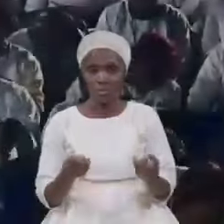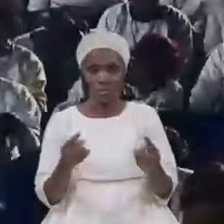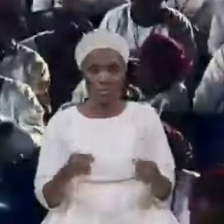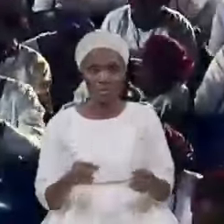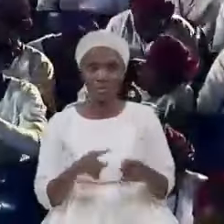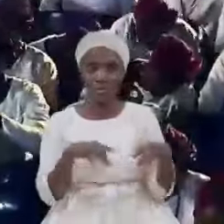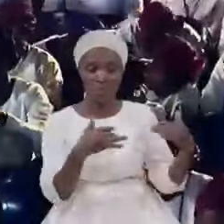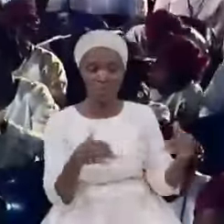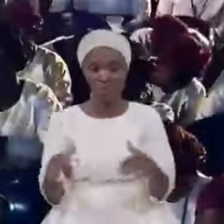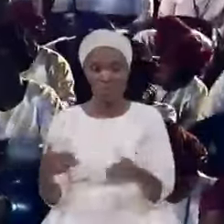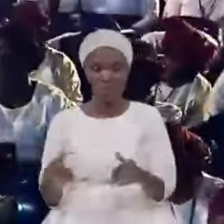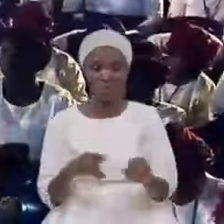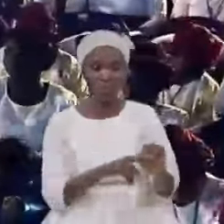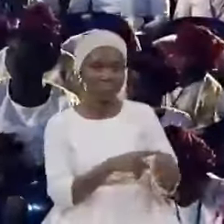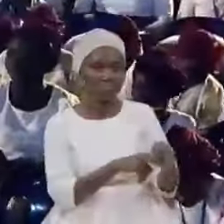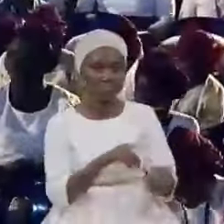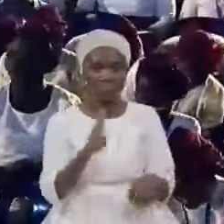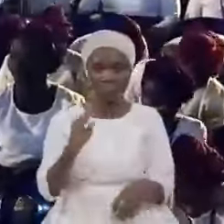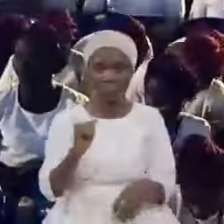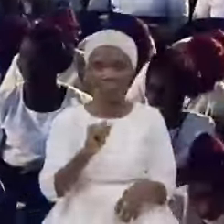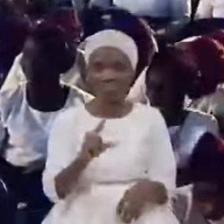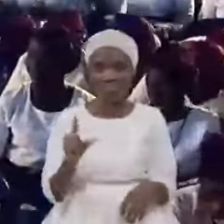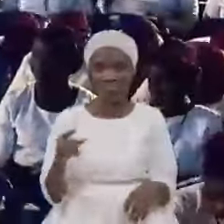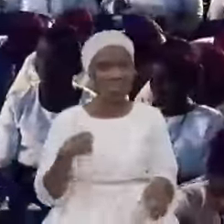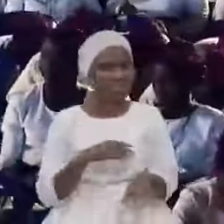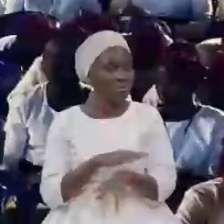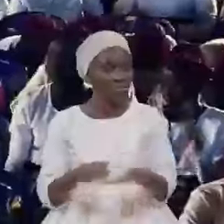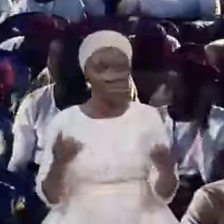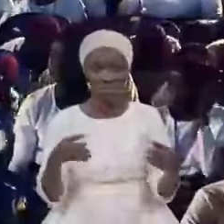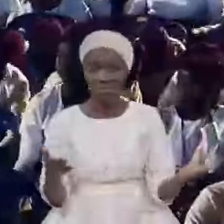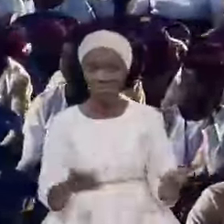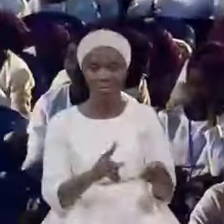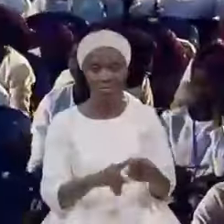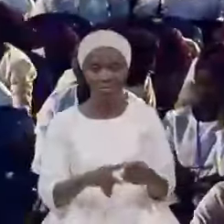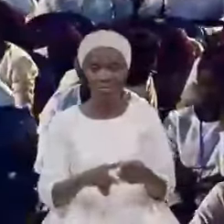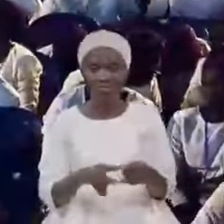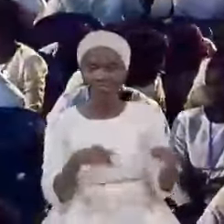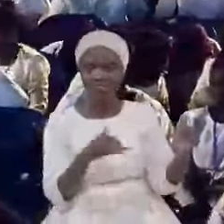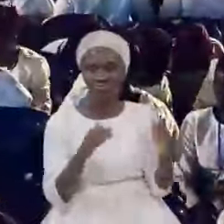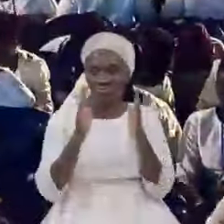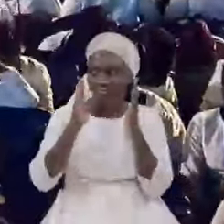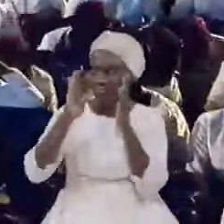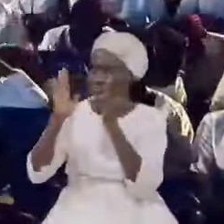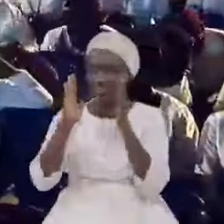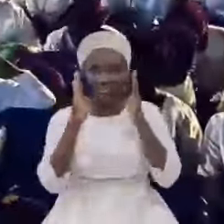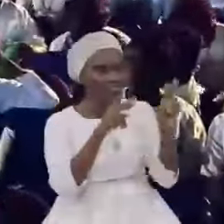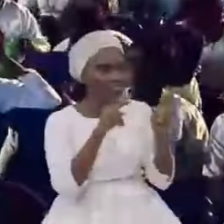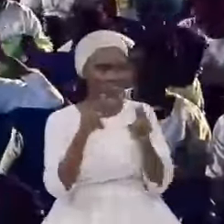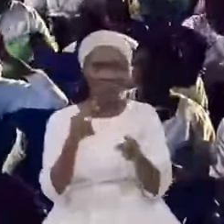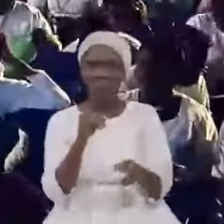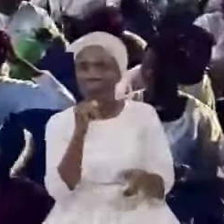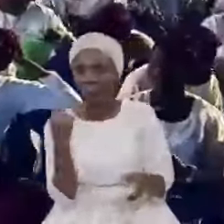not come to entertain. We do not come to just shout and be happy